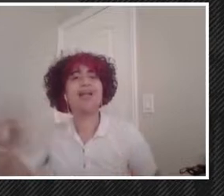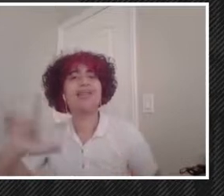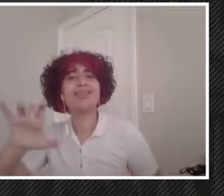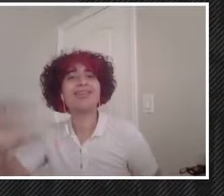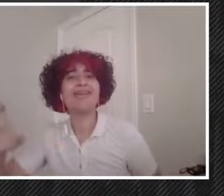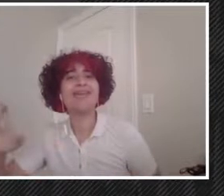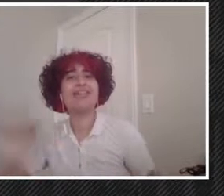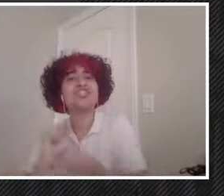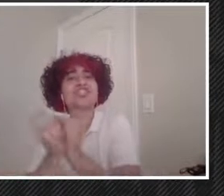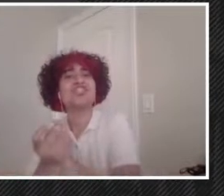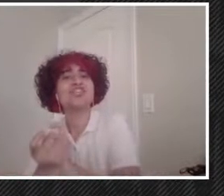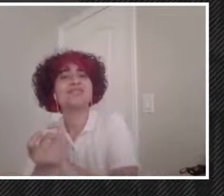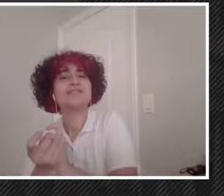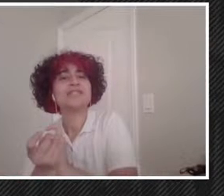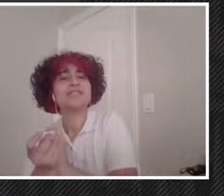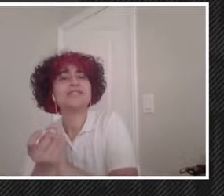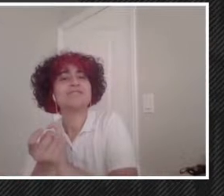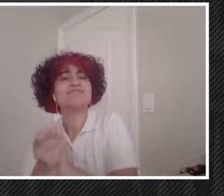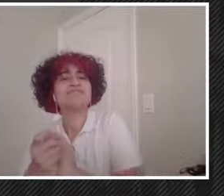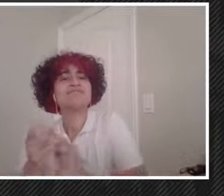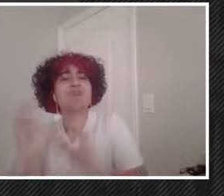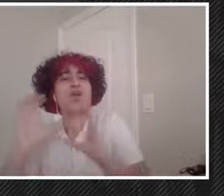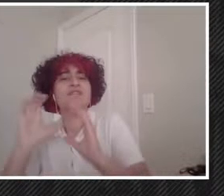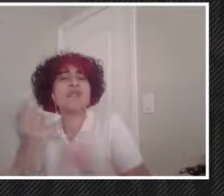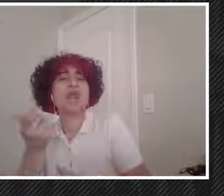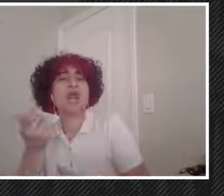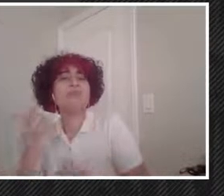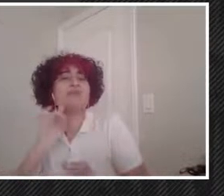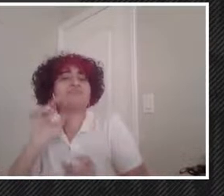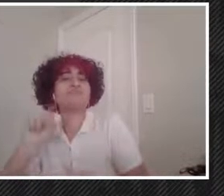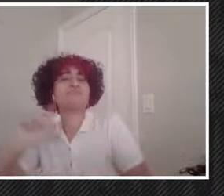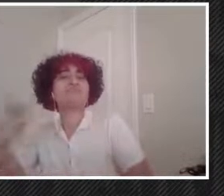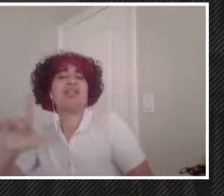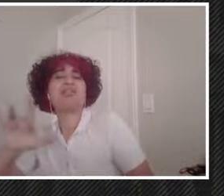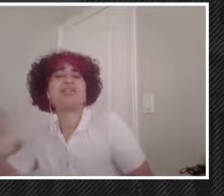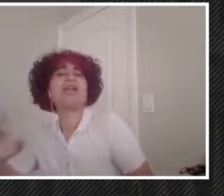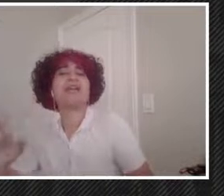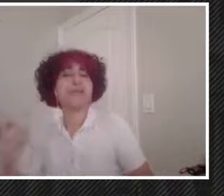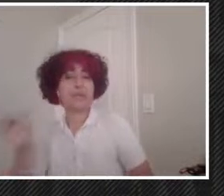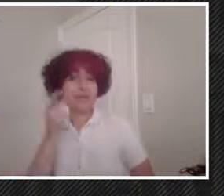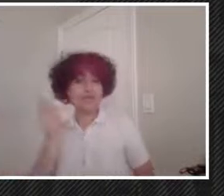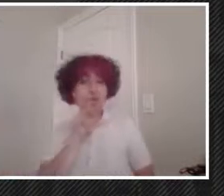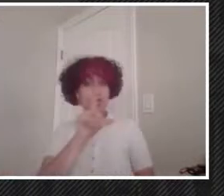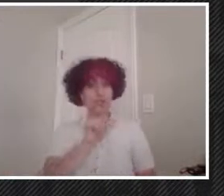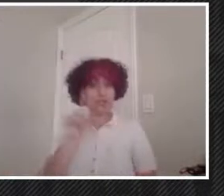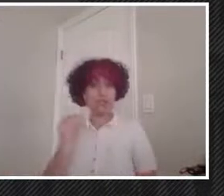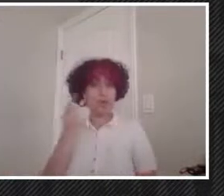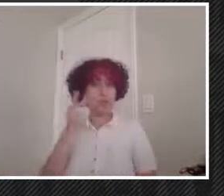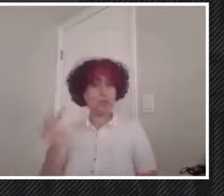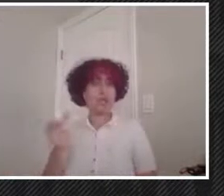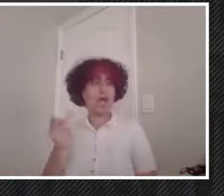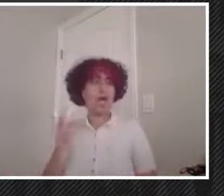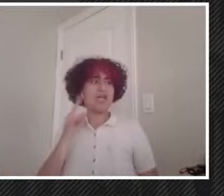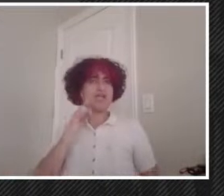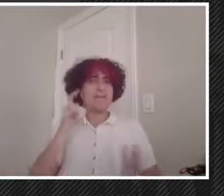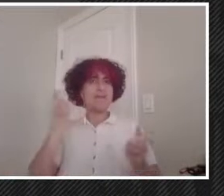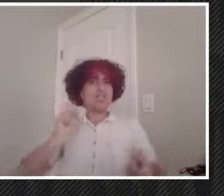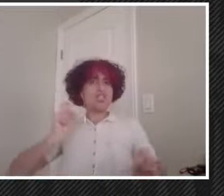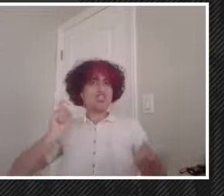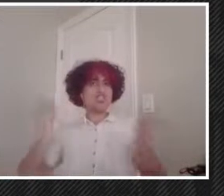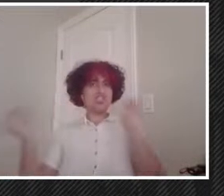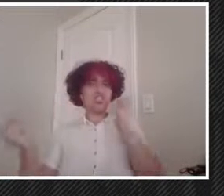and talk about, you know, in 2020, we saw such a seismic shift in the American